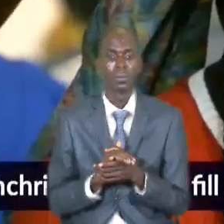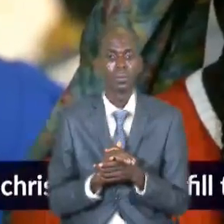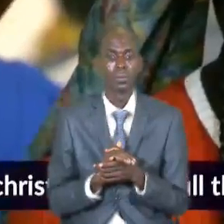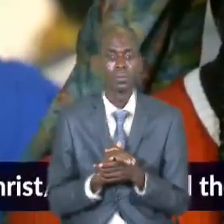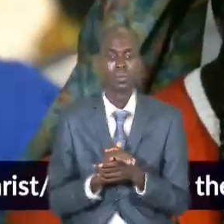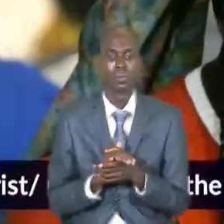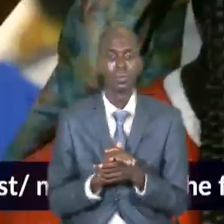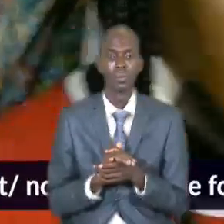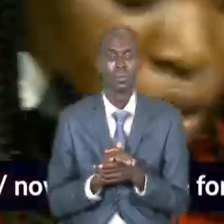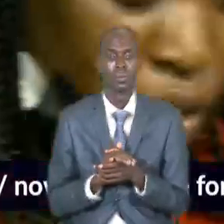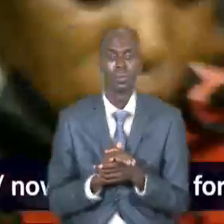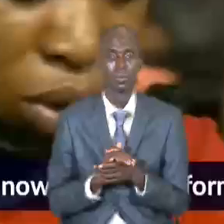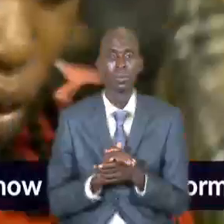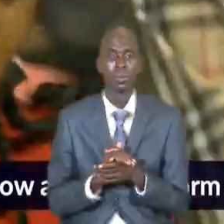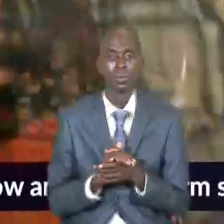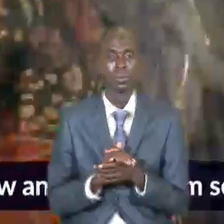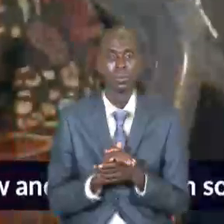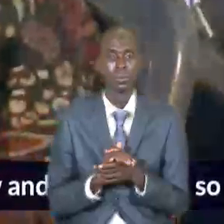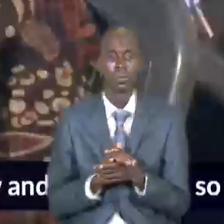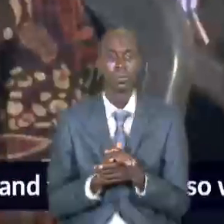getting ready. Counselor, where are you?